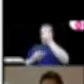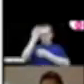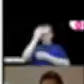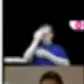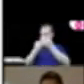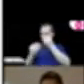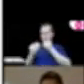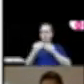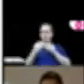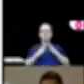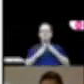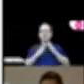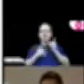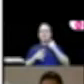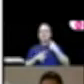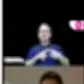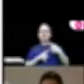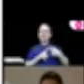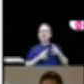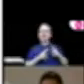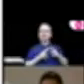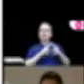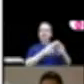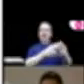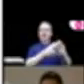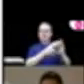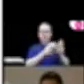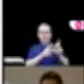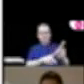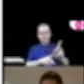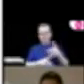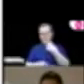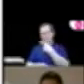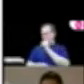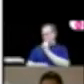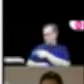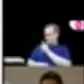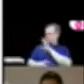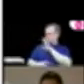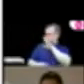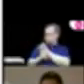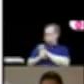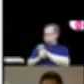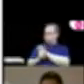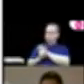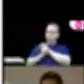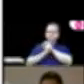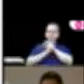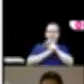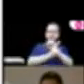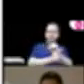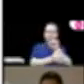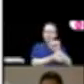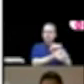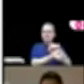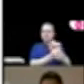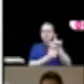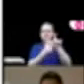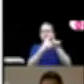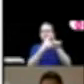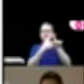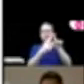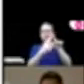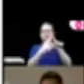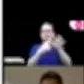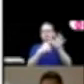track system, people being detained, and their cases were just decided within weeks. And then